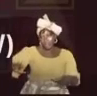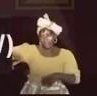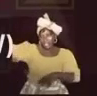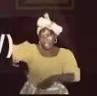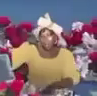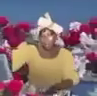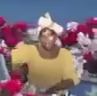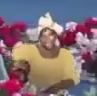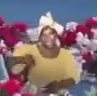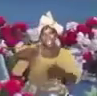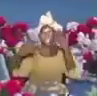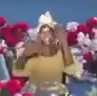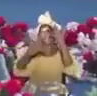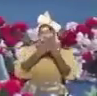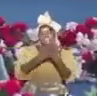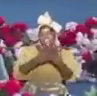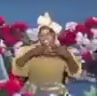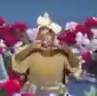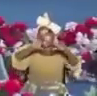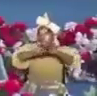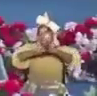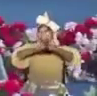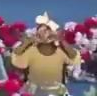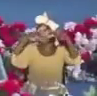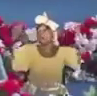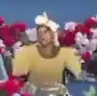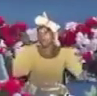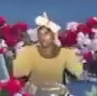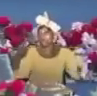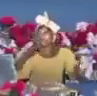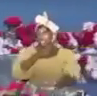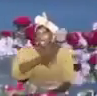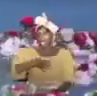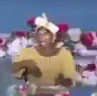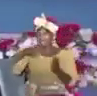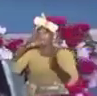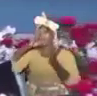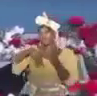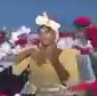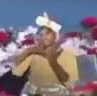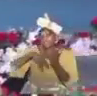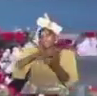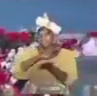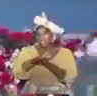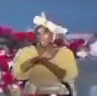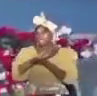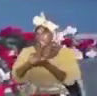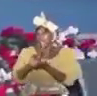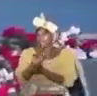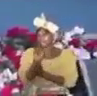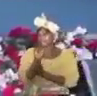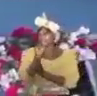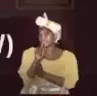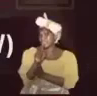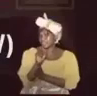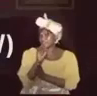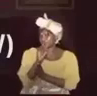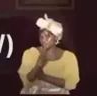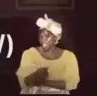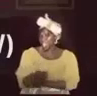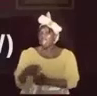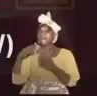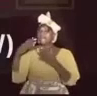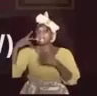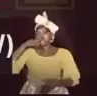to open. Now he was given the liberty. And when you read from verse 11 forward, the Bible says Peter came to the